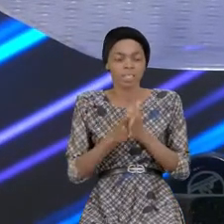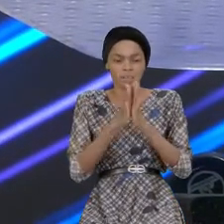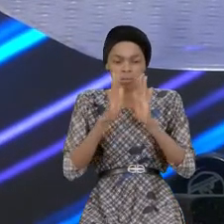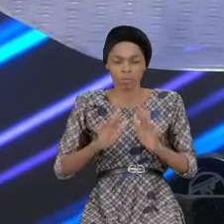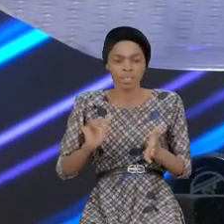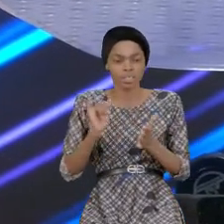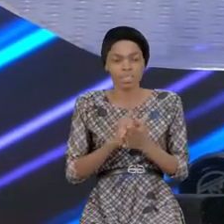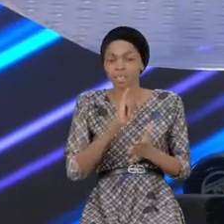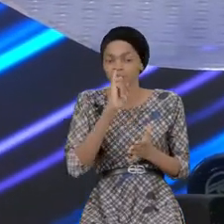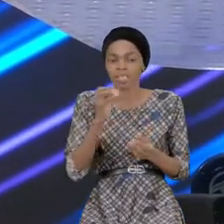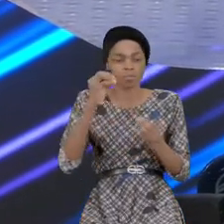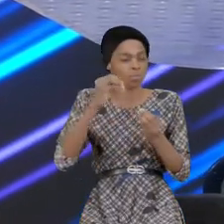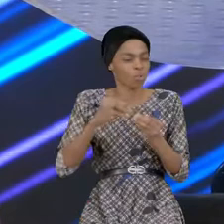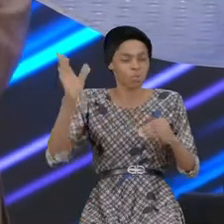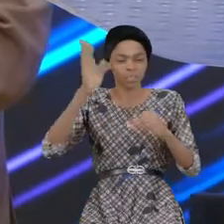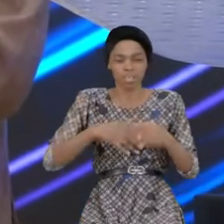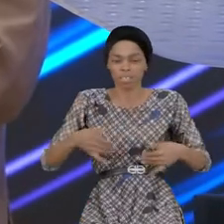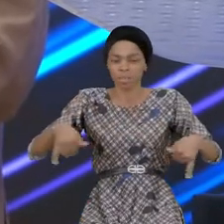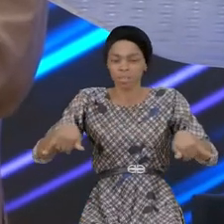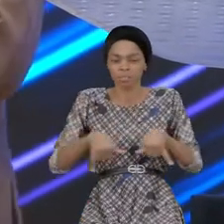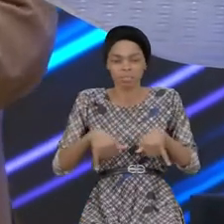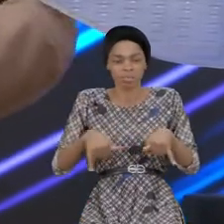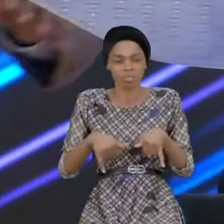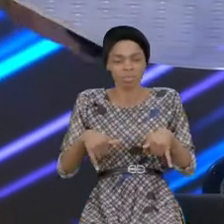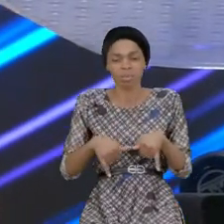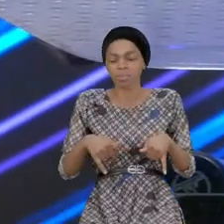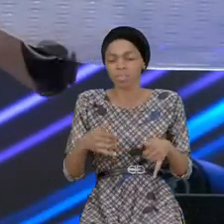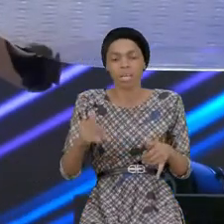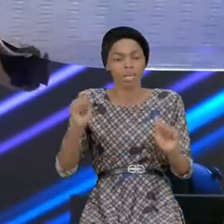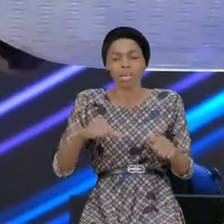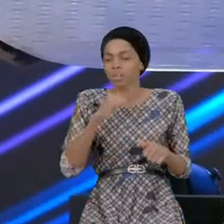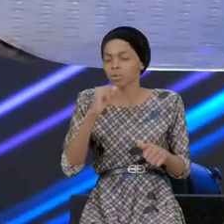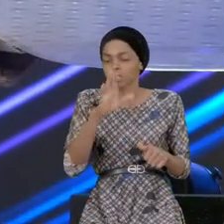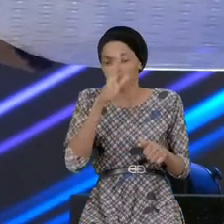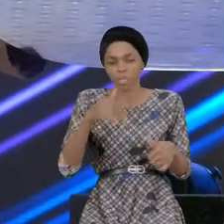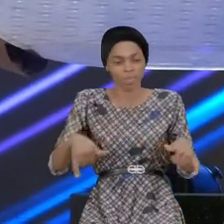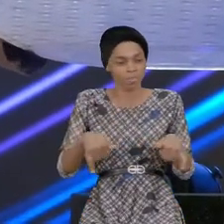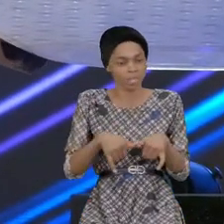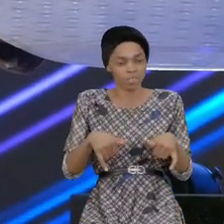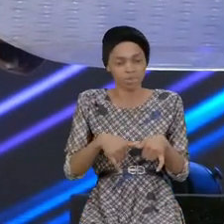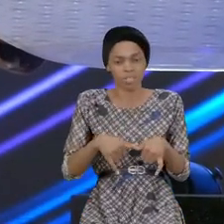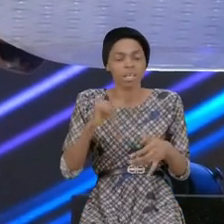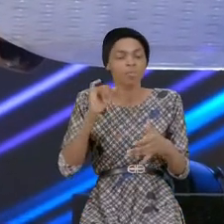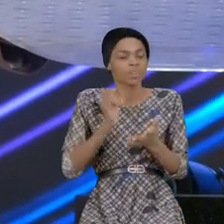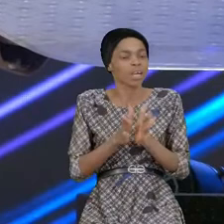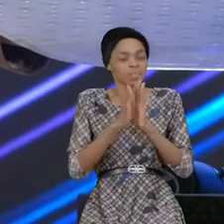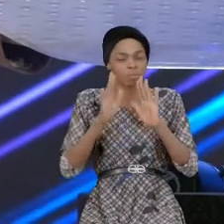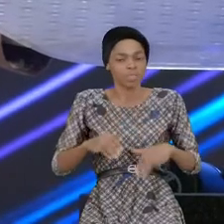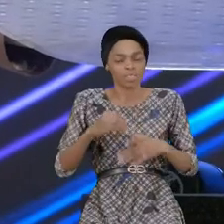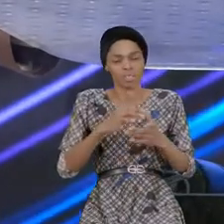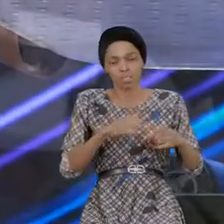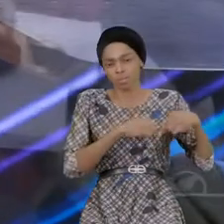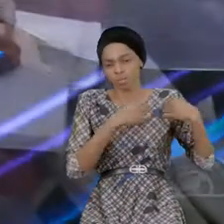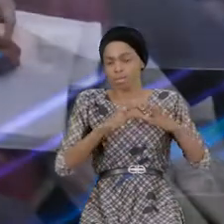any measurement by any instrument in the world, the calm in your soul, the serenity in